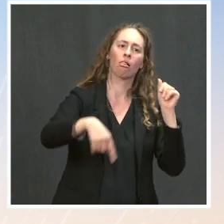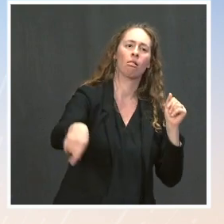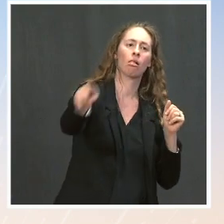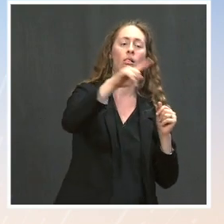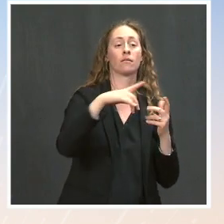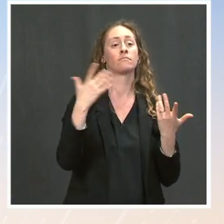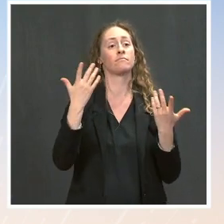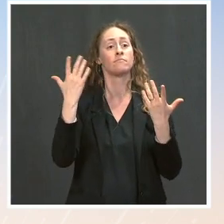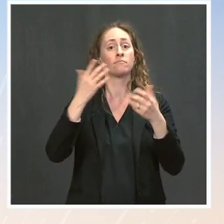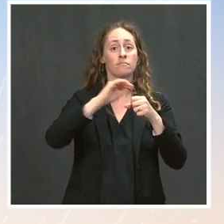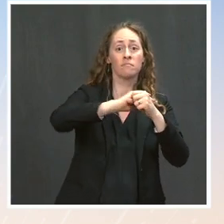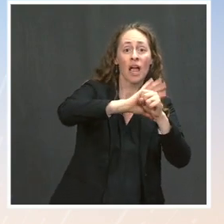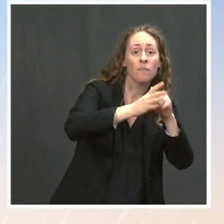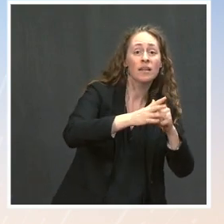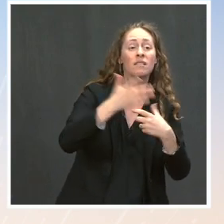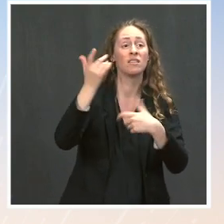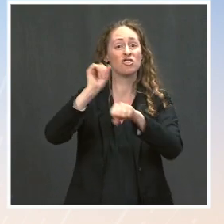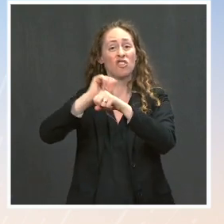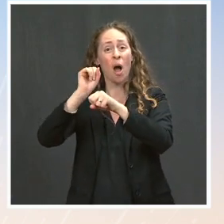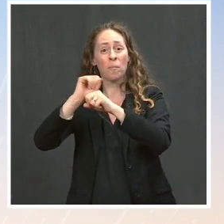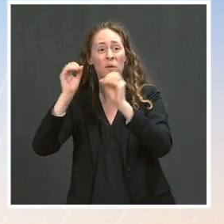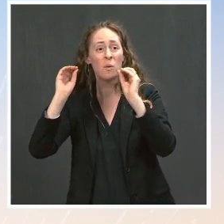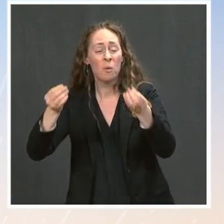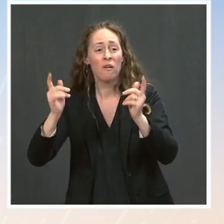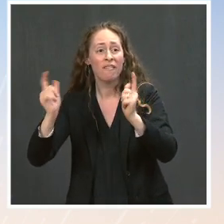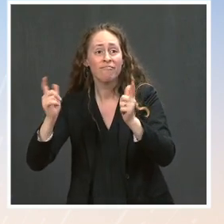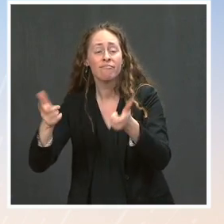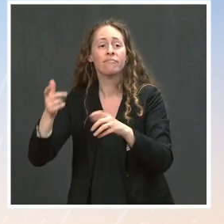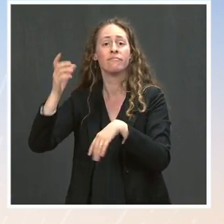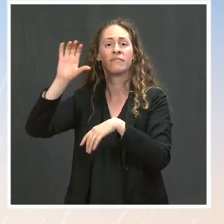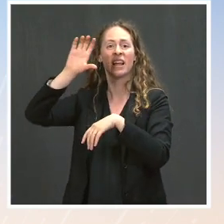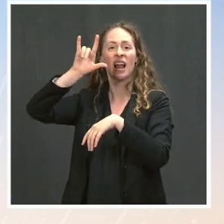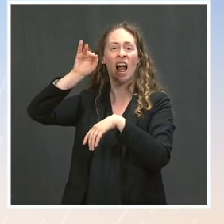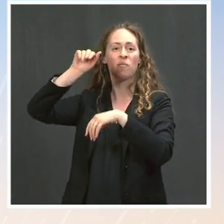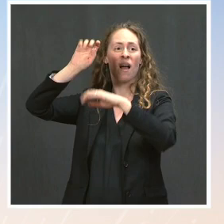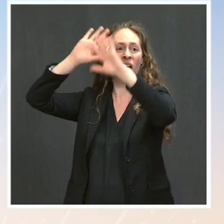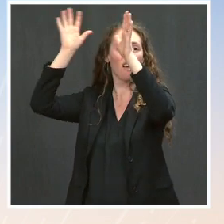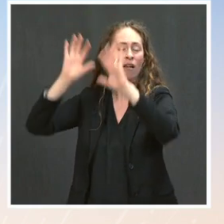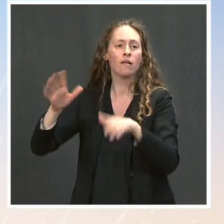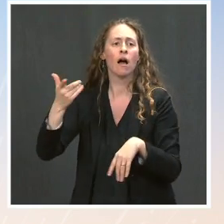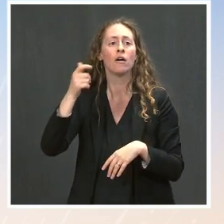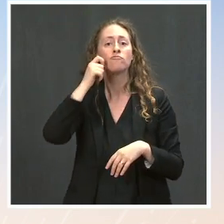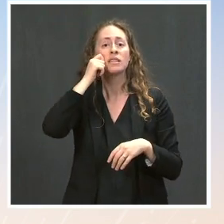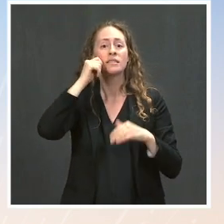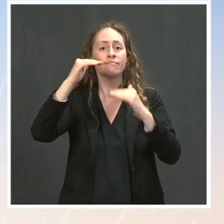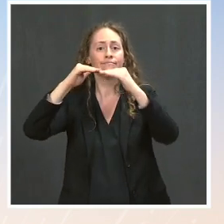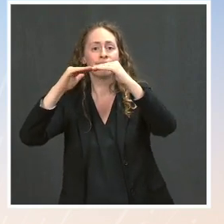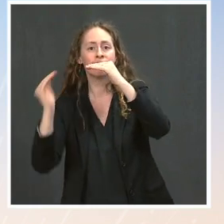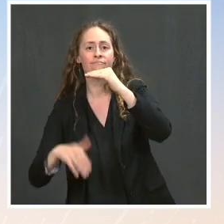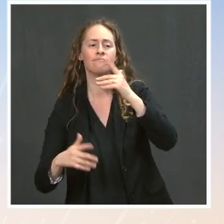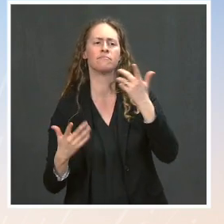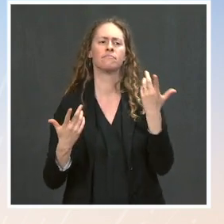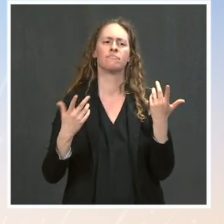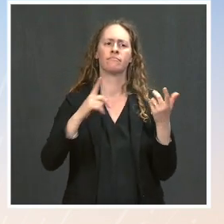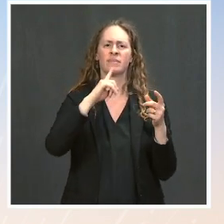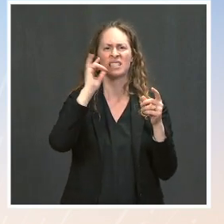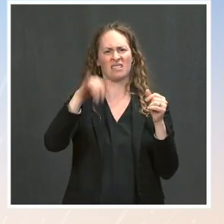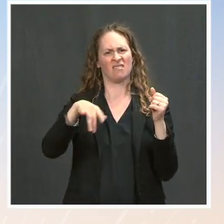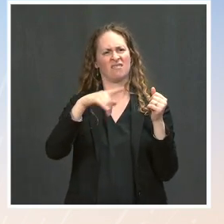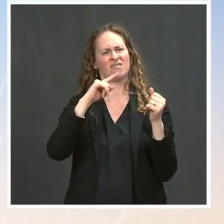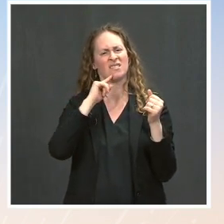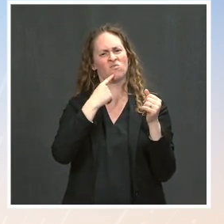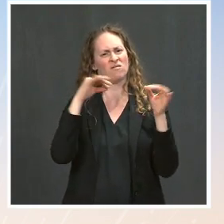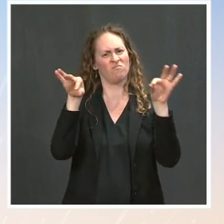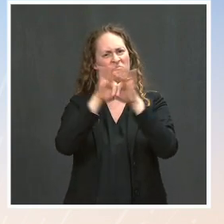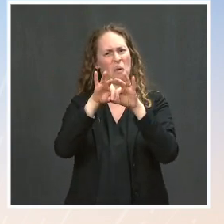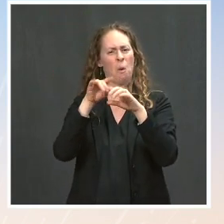work, the climate crisis, racial injustice in our country. Those are the four he's identified as being central to his presidency.